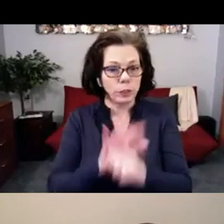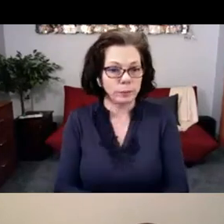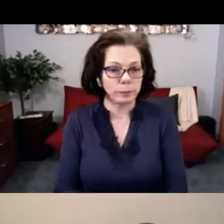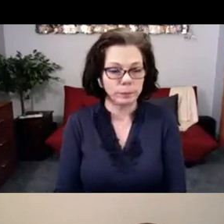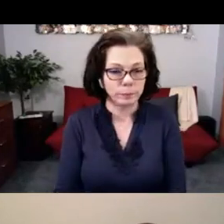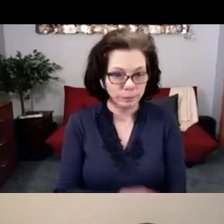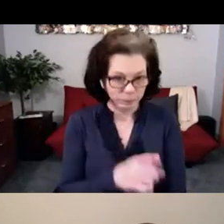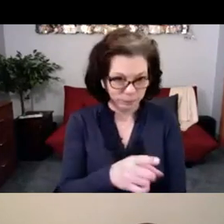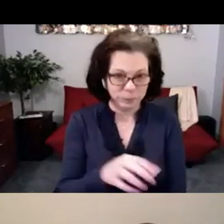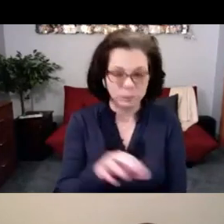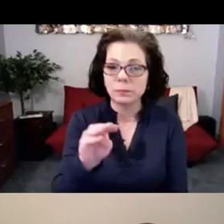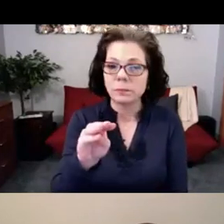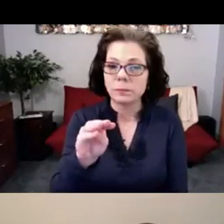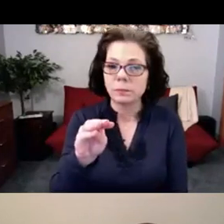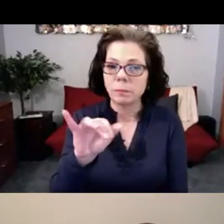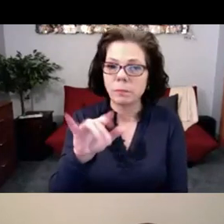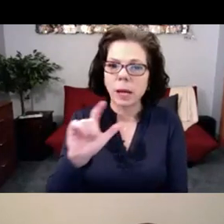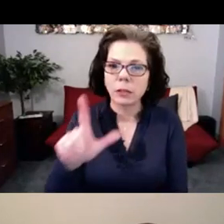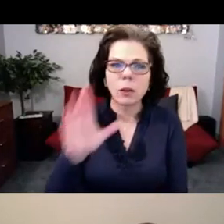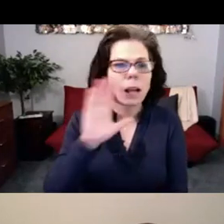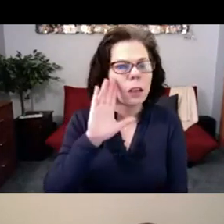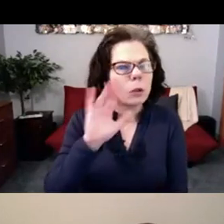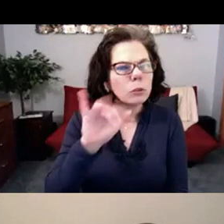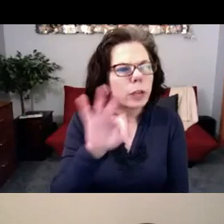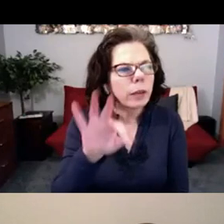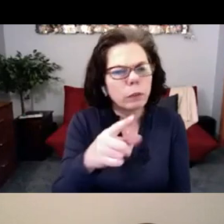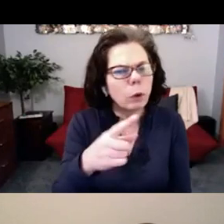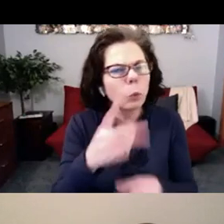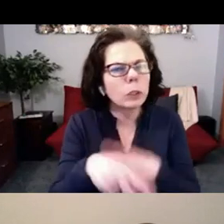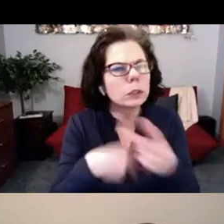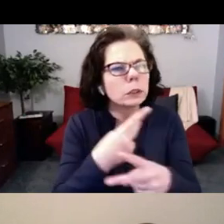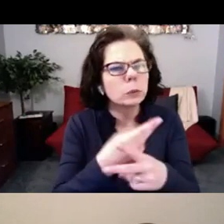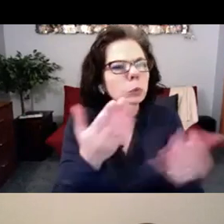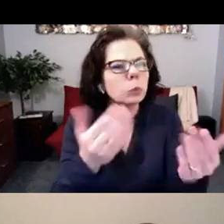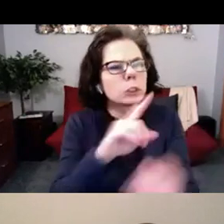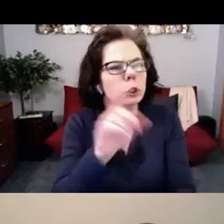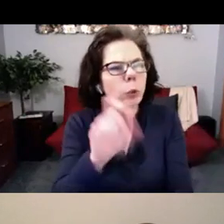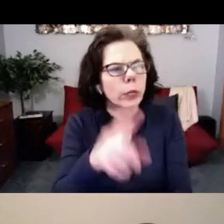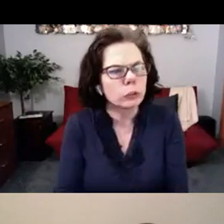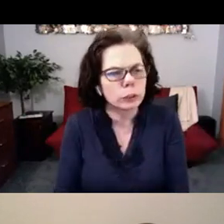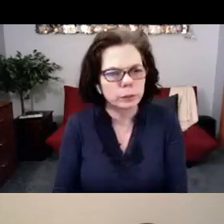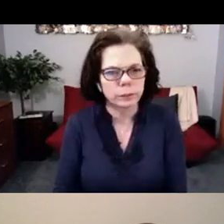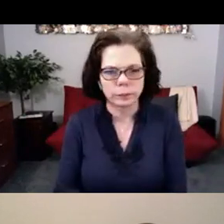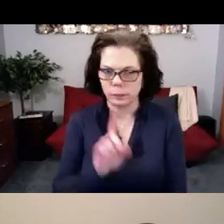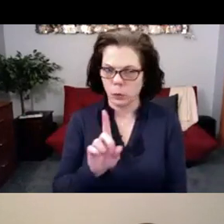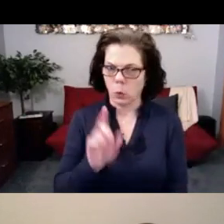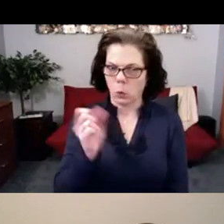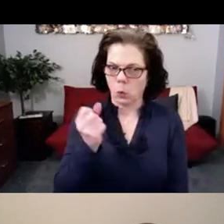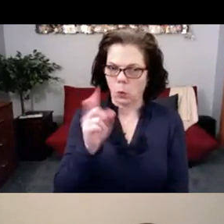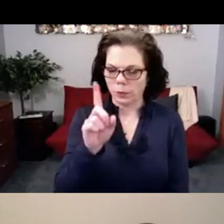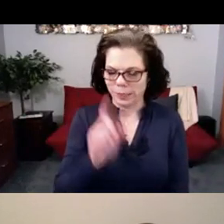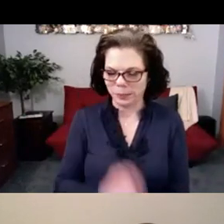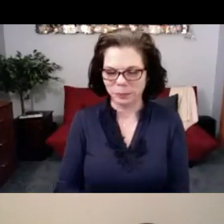Okay, so Jeffrey, what question is it? It's looking at, just bounced off